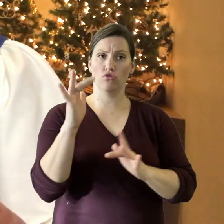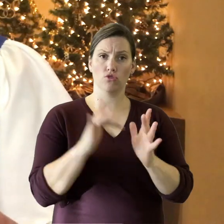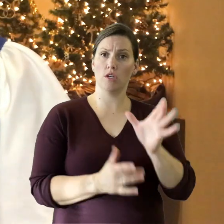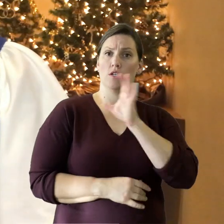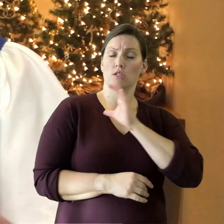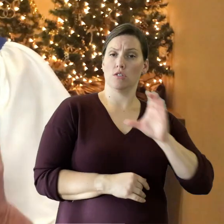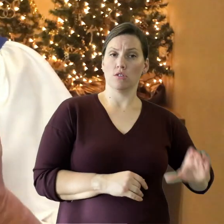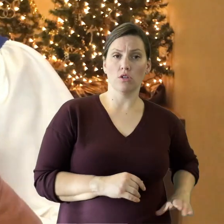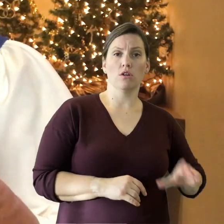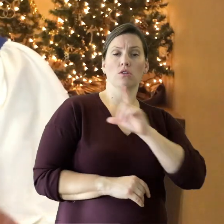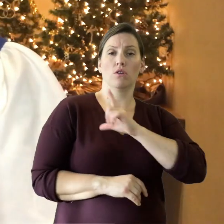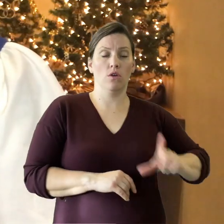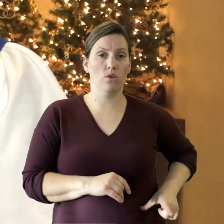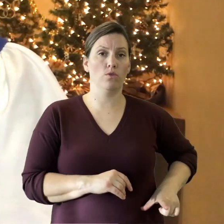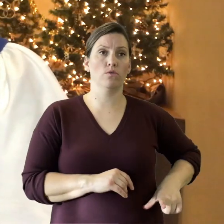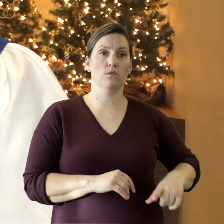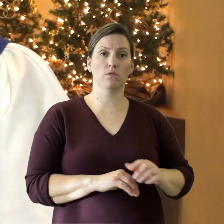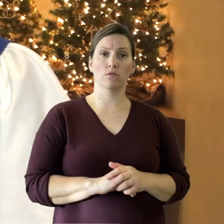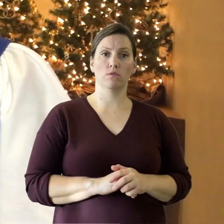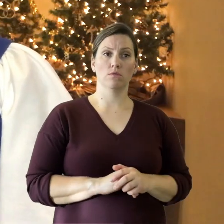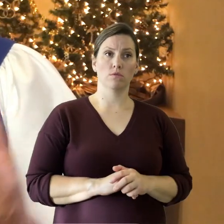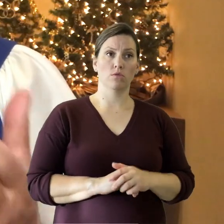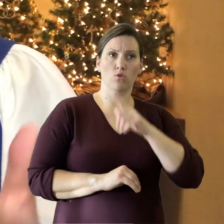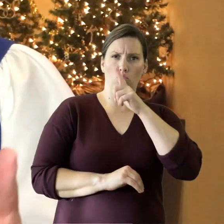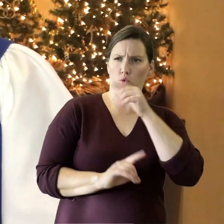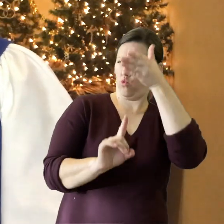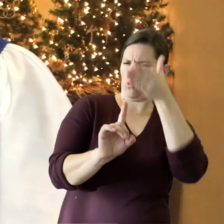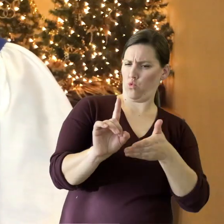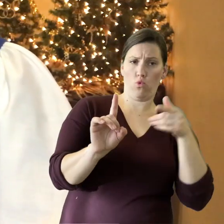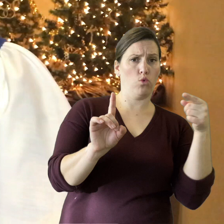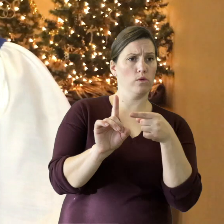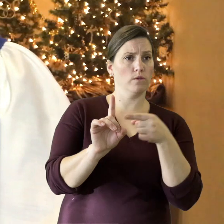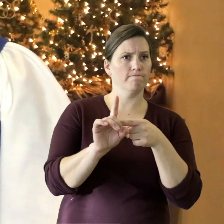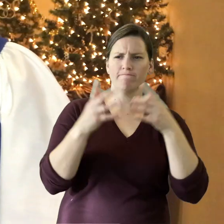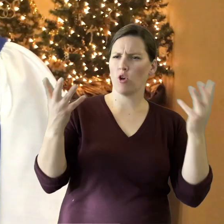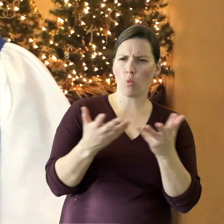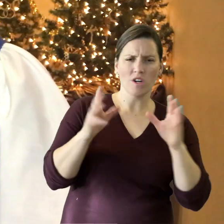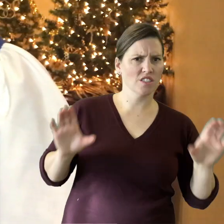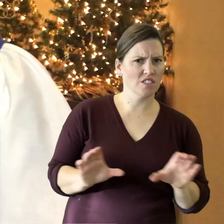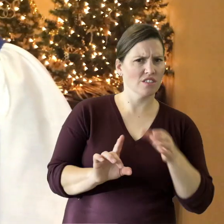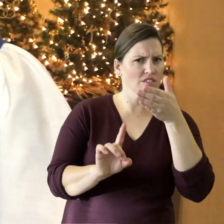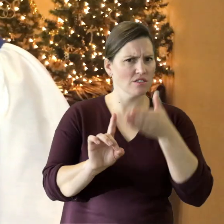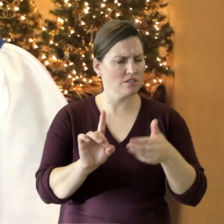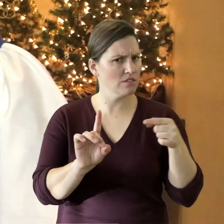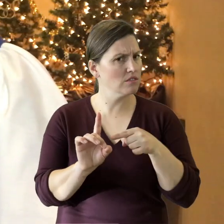Jesus Christ the Lord. It's who he is and what he has done for